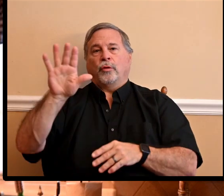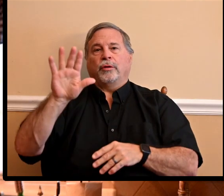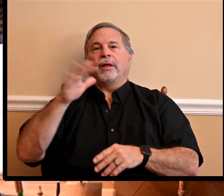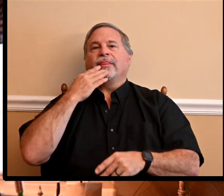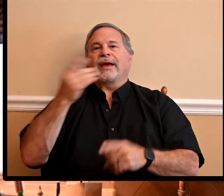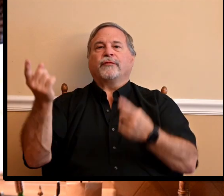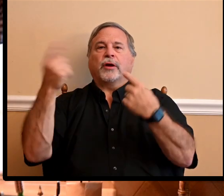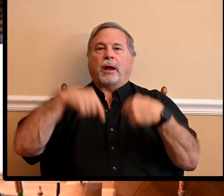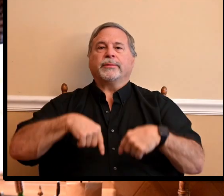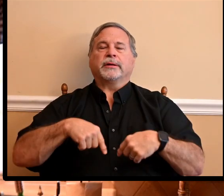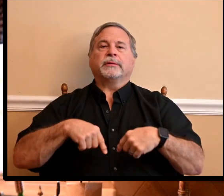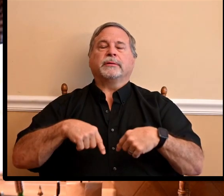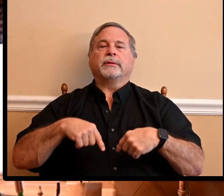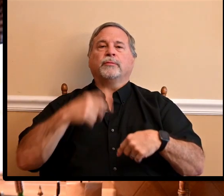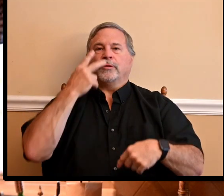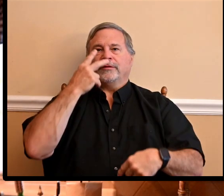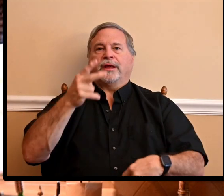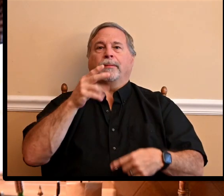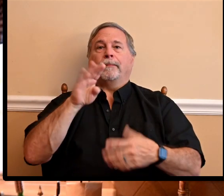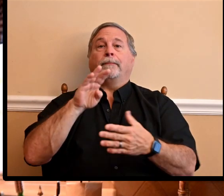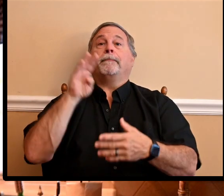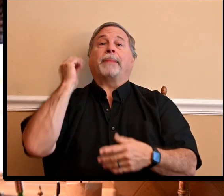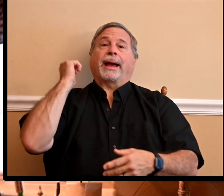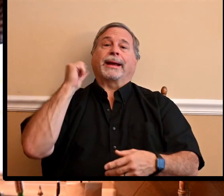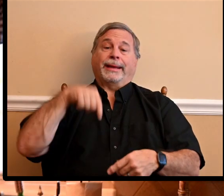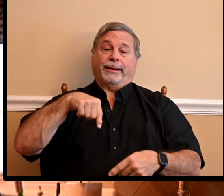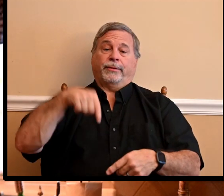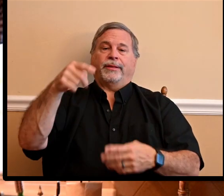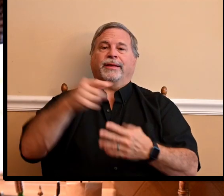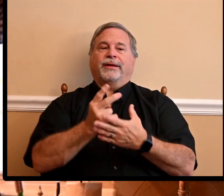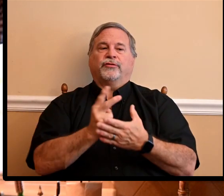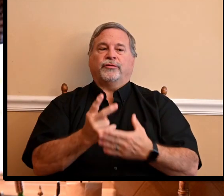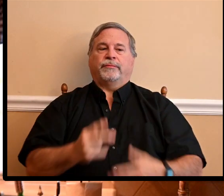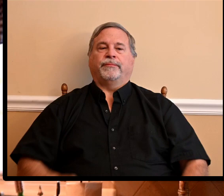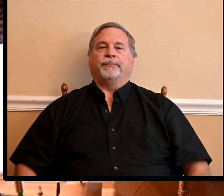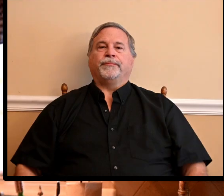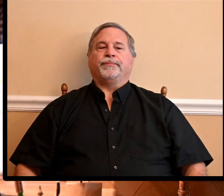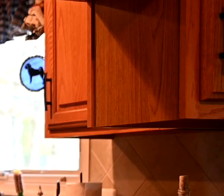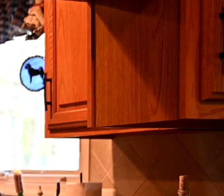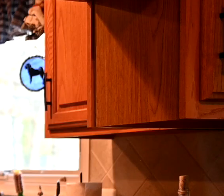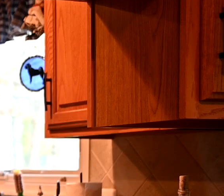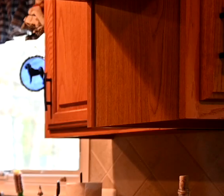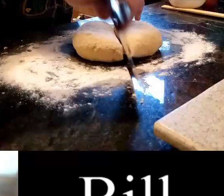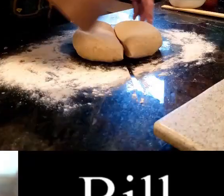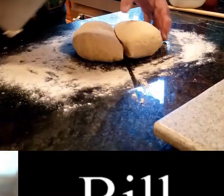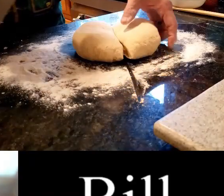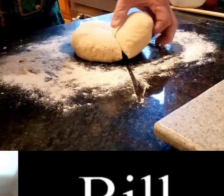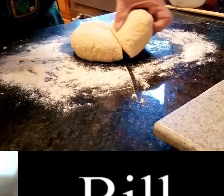So, from my kitchen to yours, thanks for coming, and we'll see you back here in the kitchen.